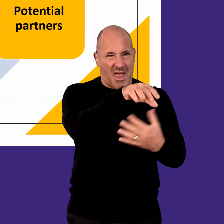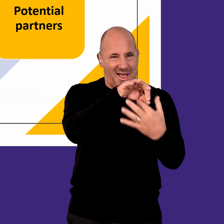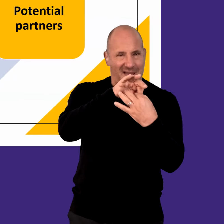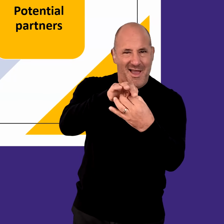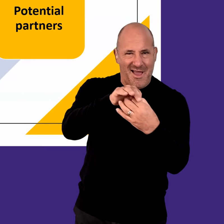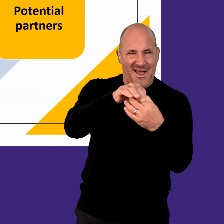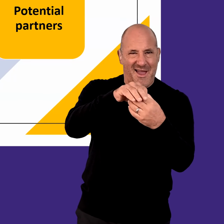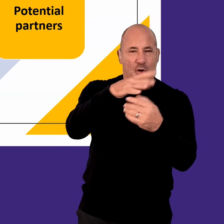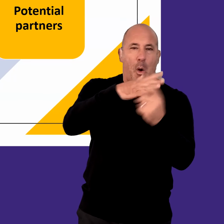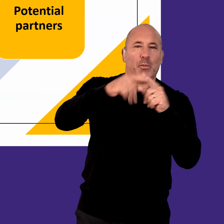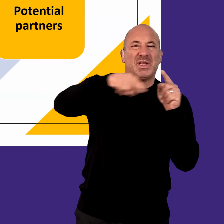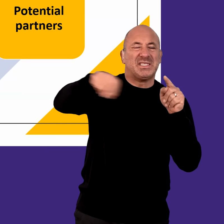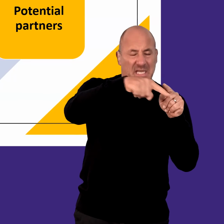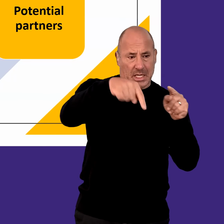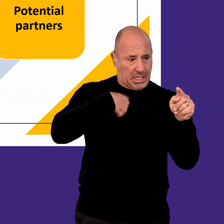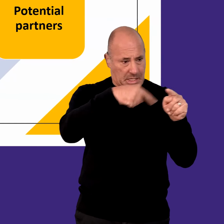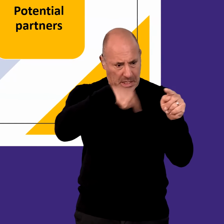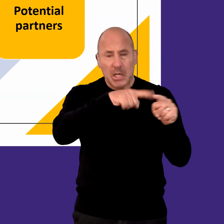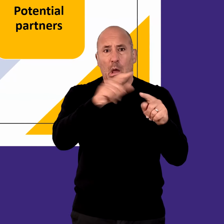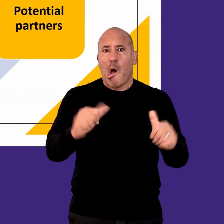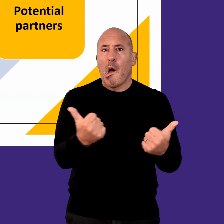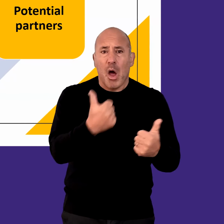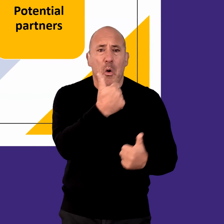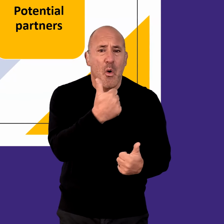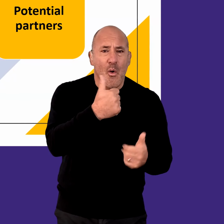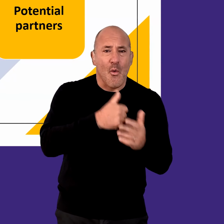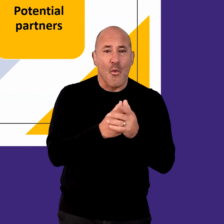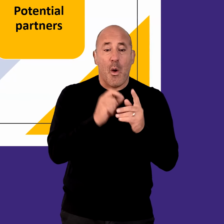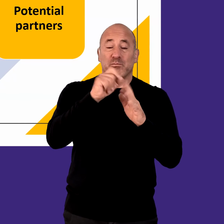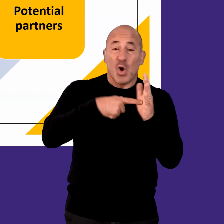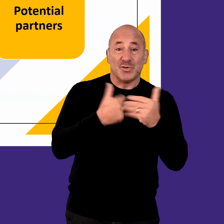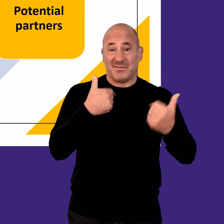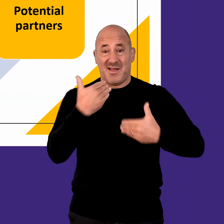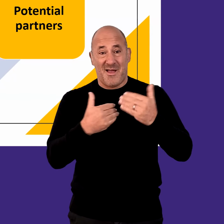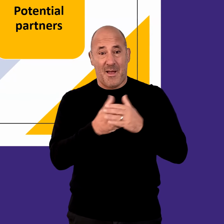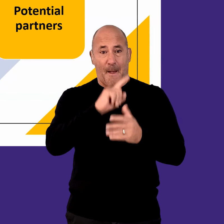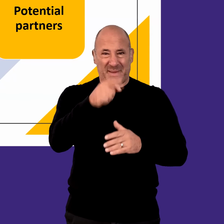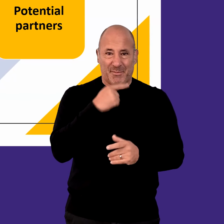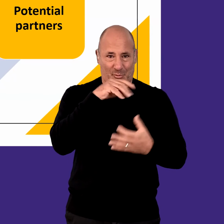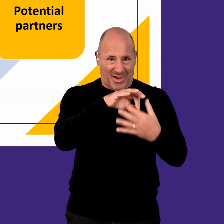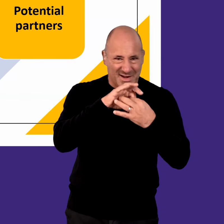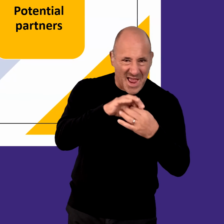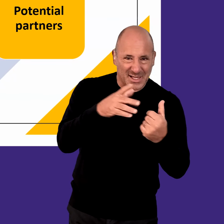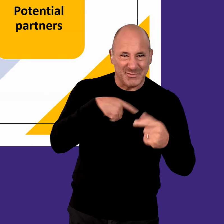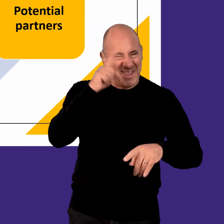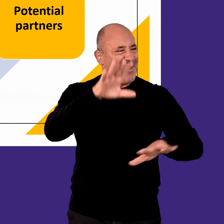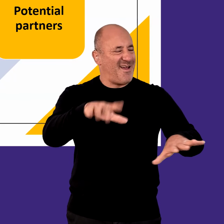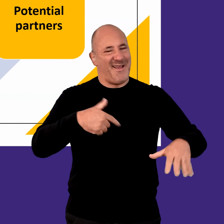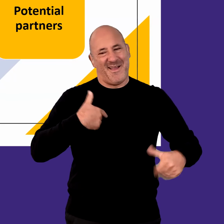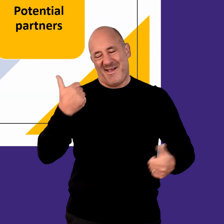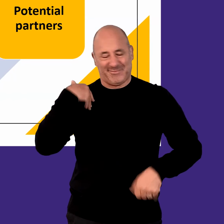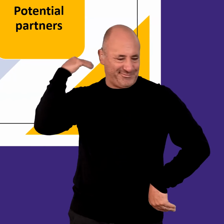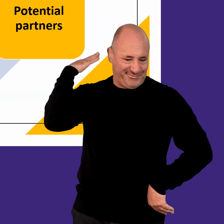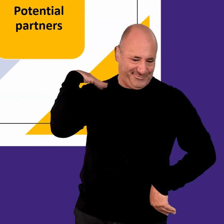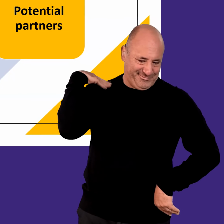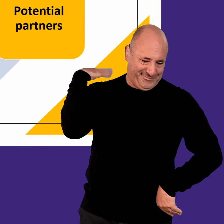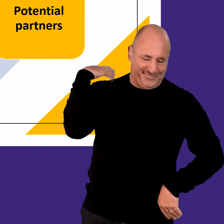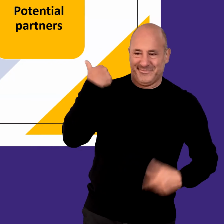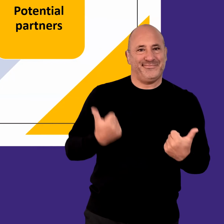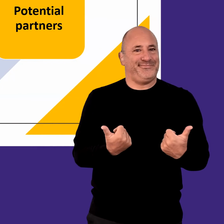be, because there were obvious benefits for the people that they were working with. The projects would happen, people would engage, and we'd all think we'd done a good